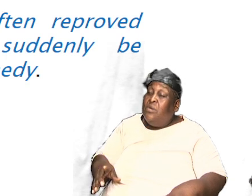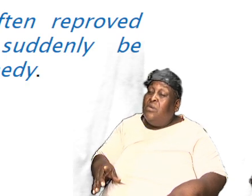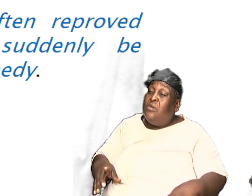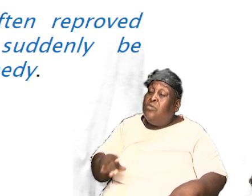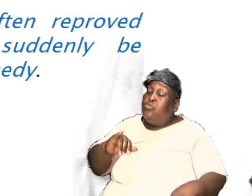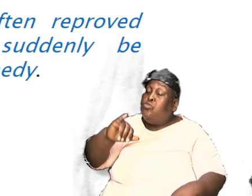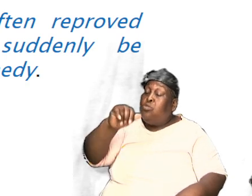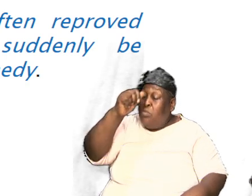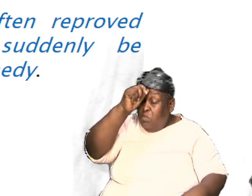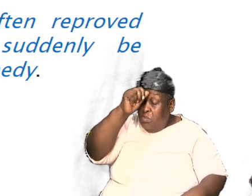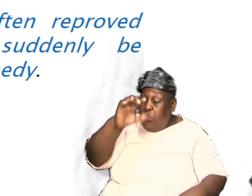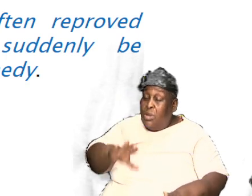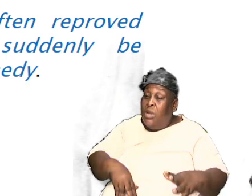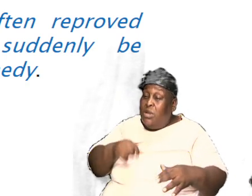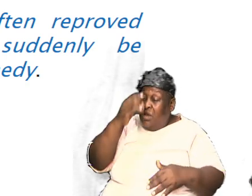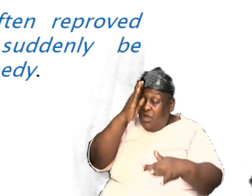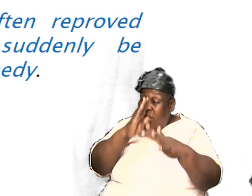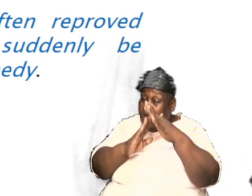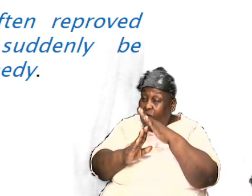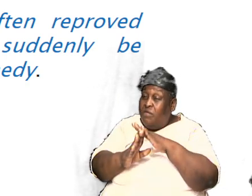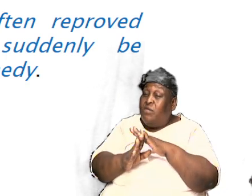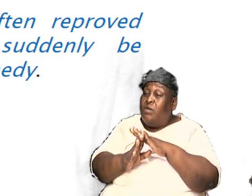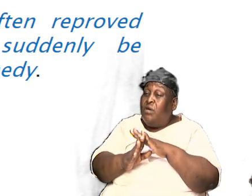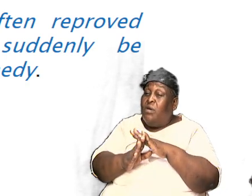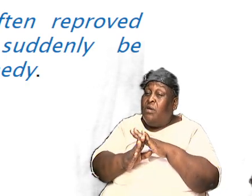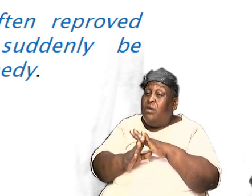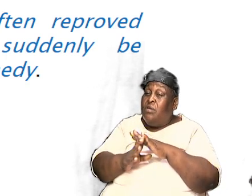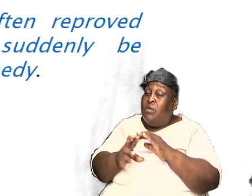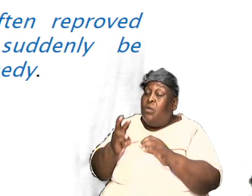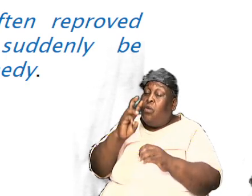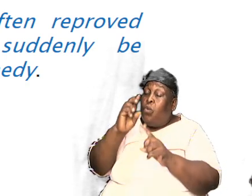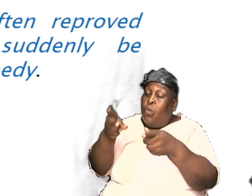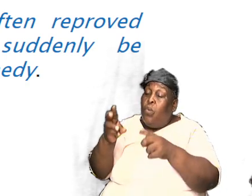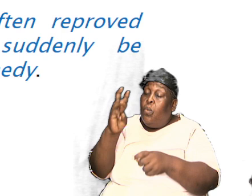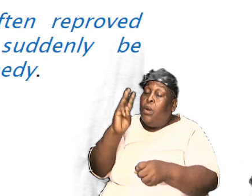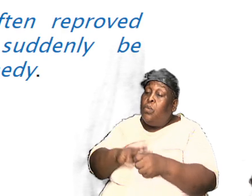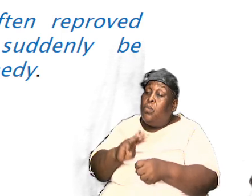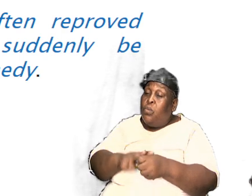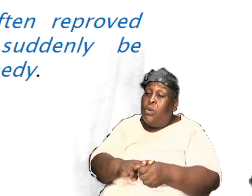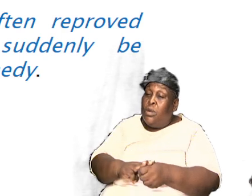Nineveh. And he cried out, the Bible says, then cried he.